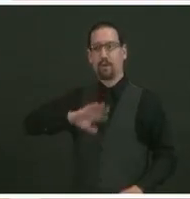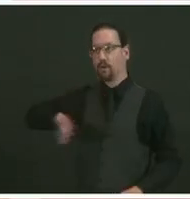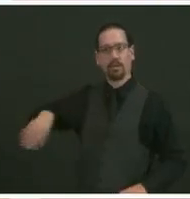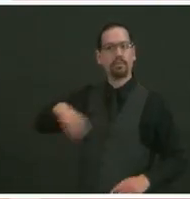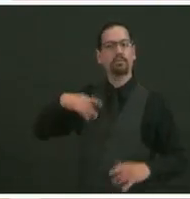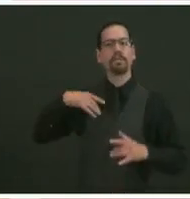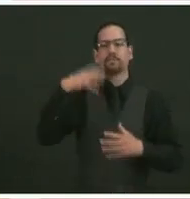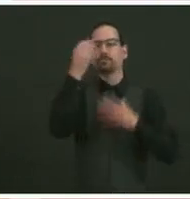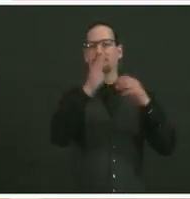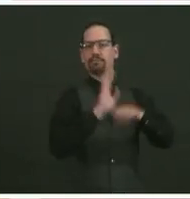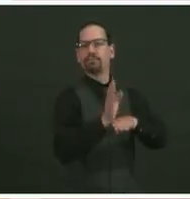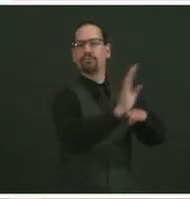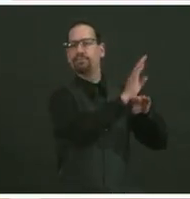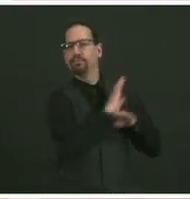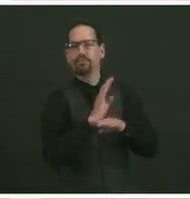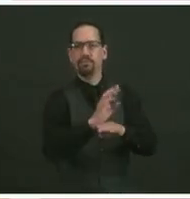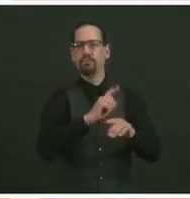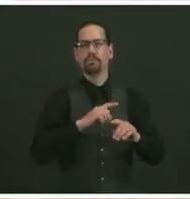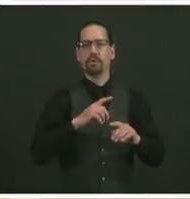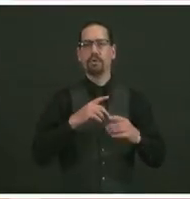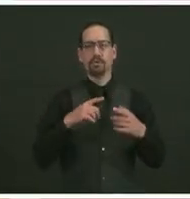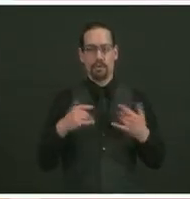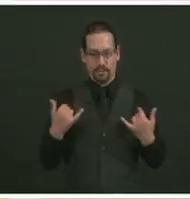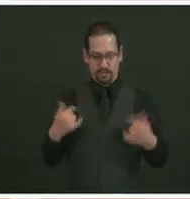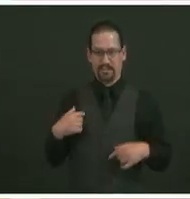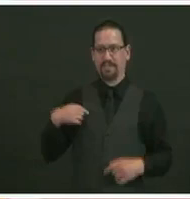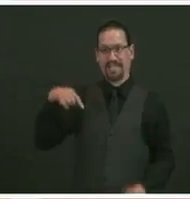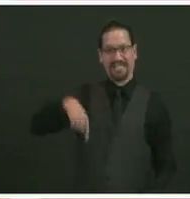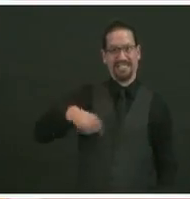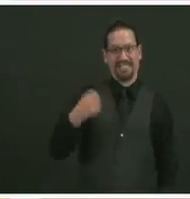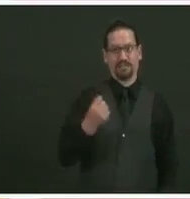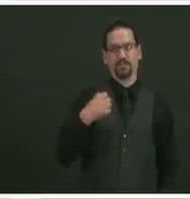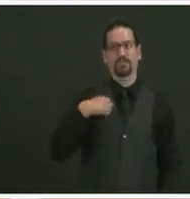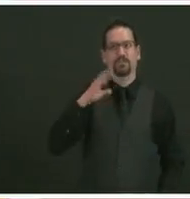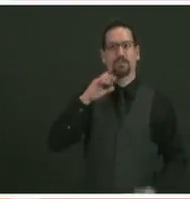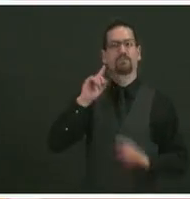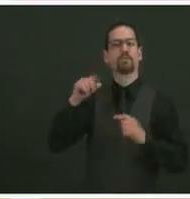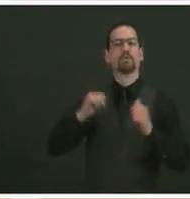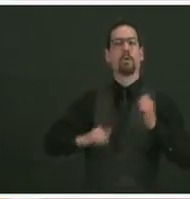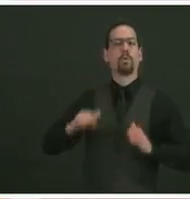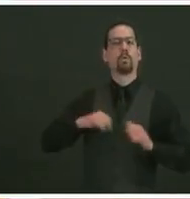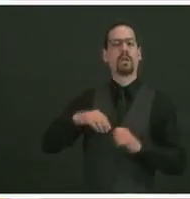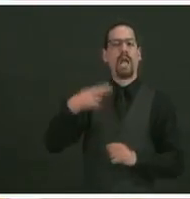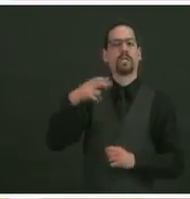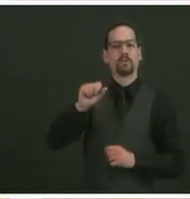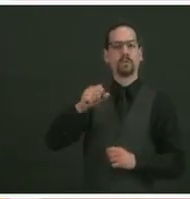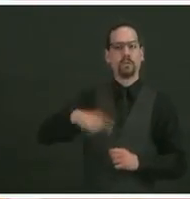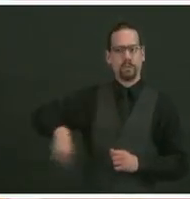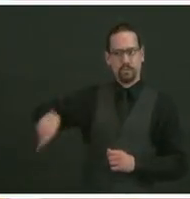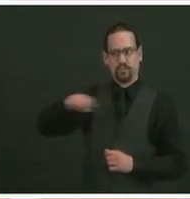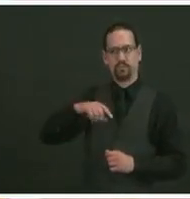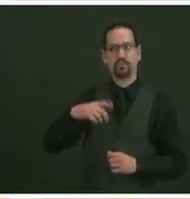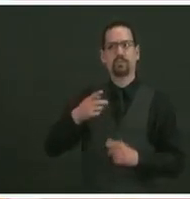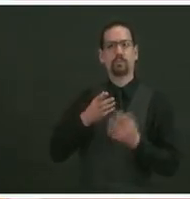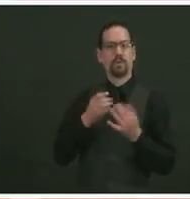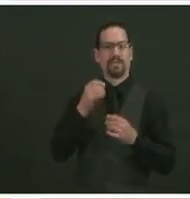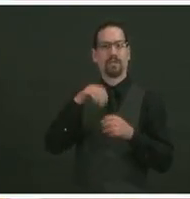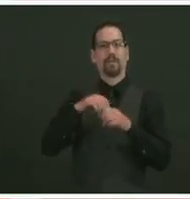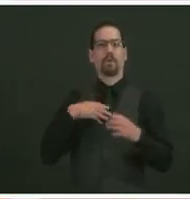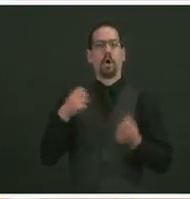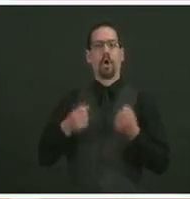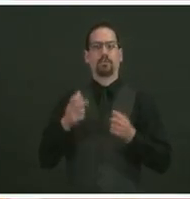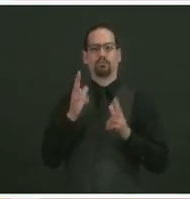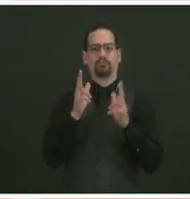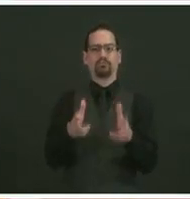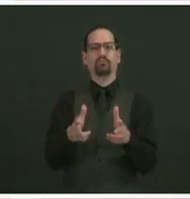Friday night, we're going to go see Sarah graduate from high school, and I'm excited about that. We're going to do it from a car, and that's fine. And that's the way it should be done.